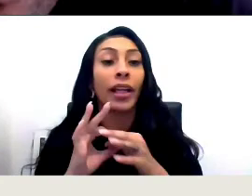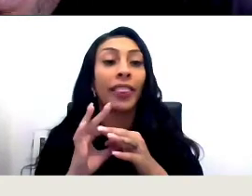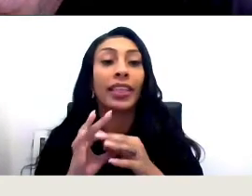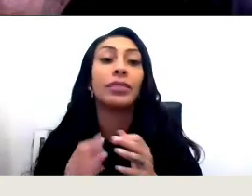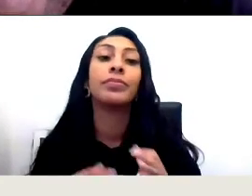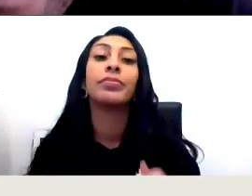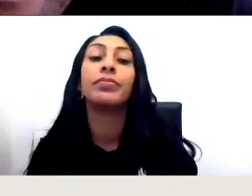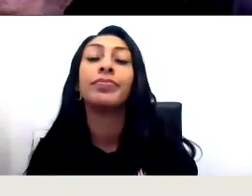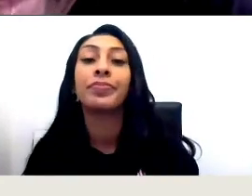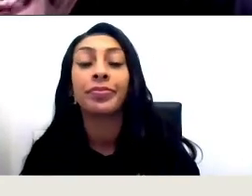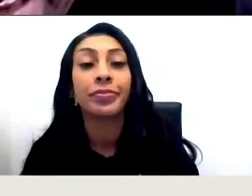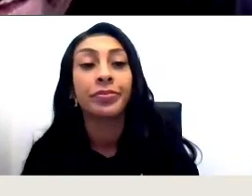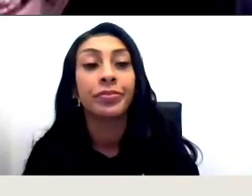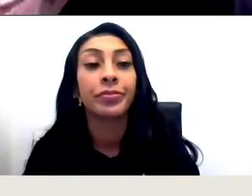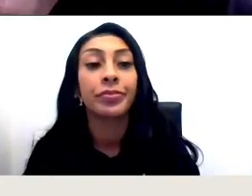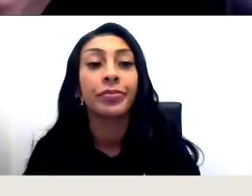a...